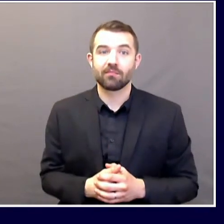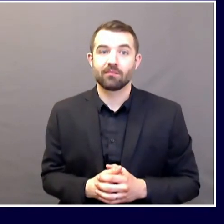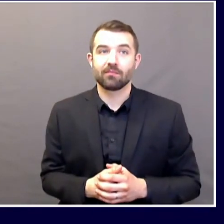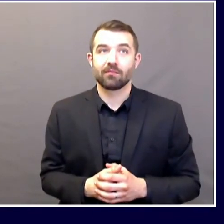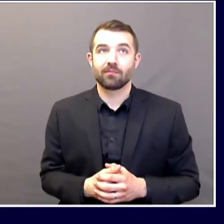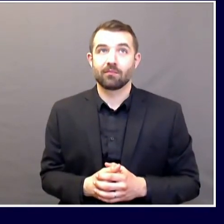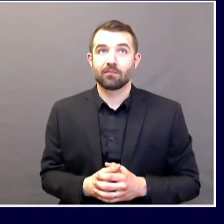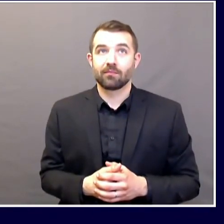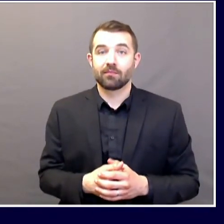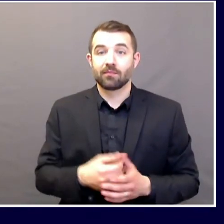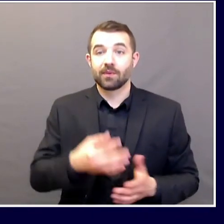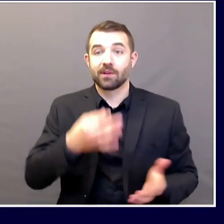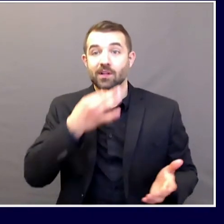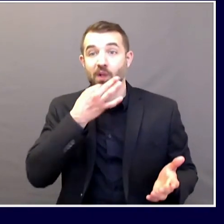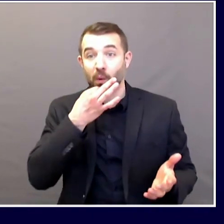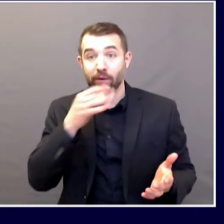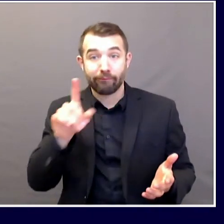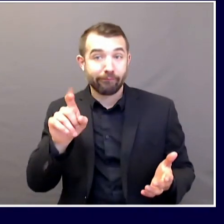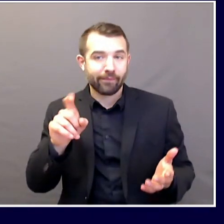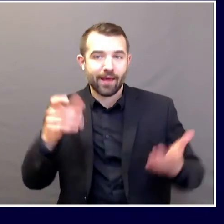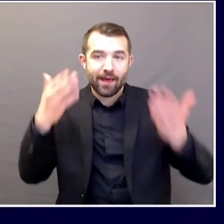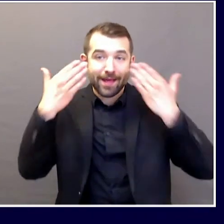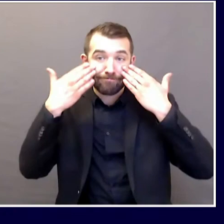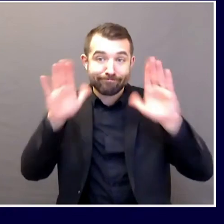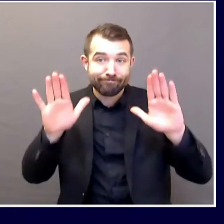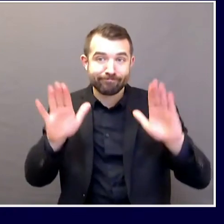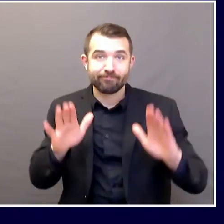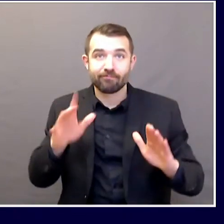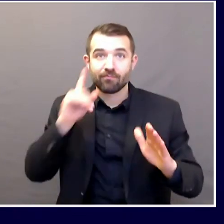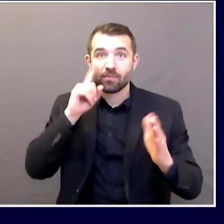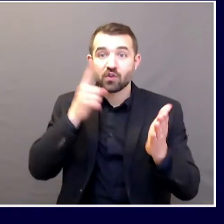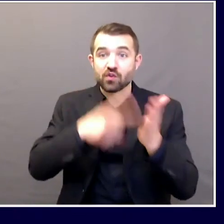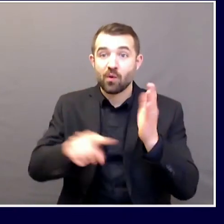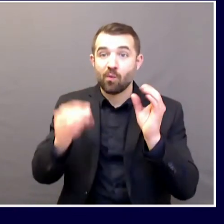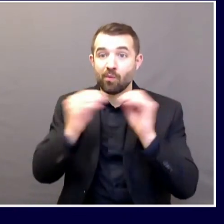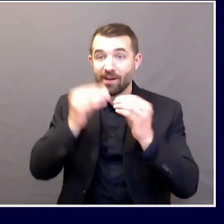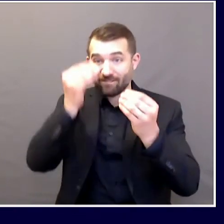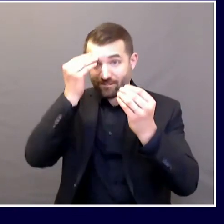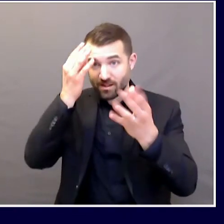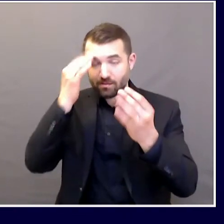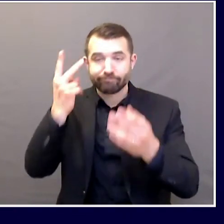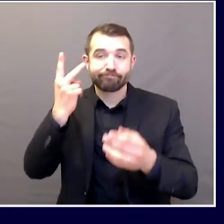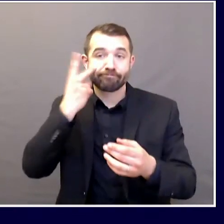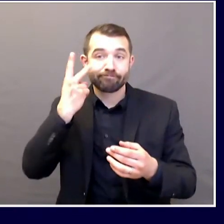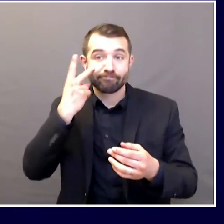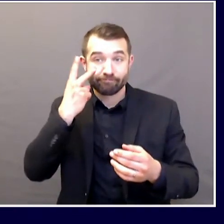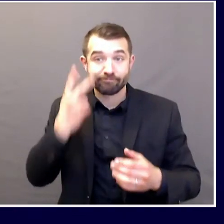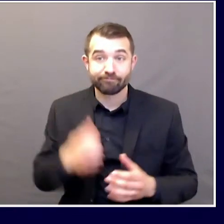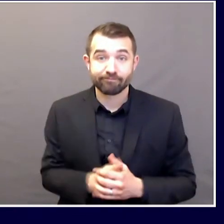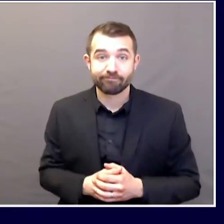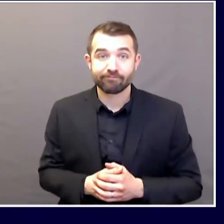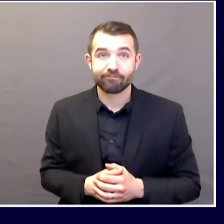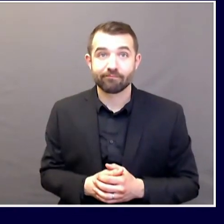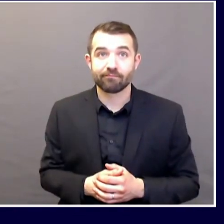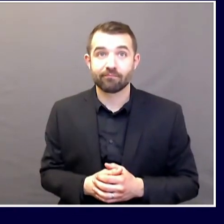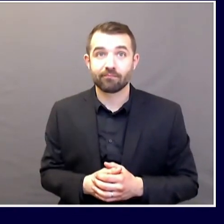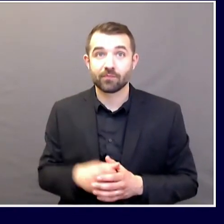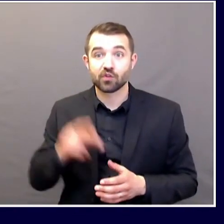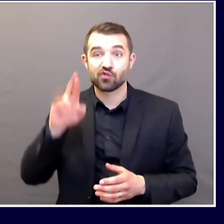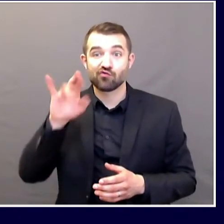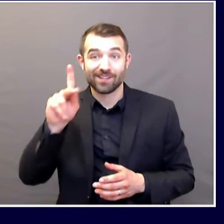newer pieces of data to try to better understand where there may be pockets of risk and how we might be able to ameliorate